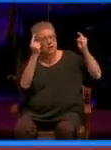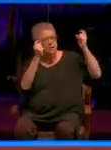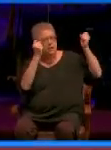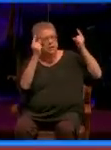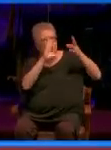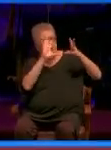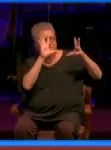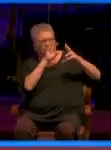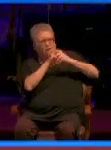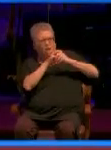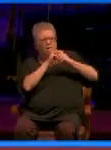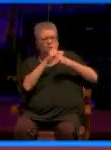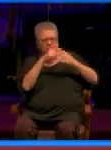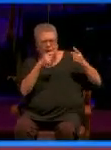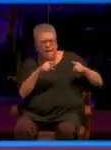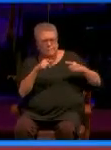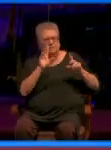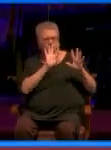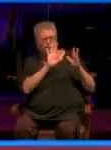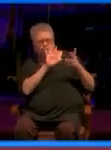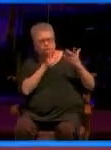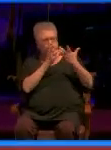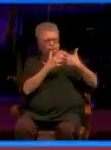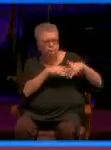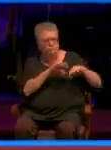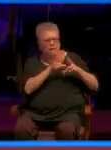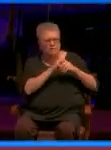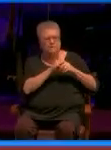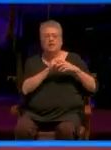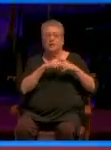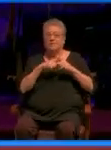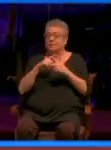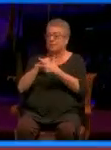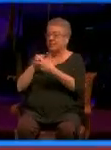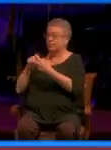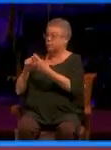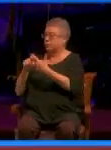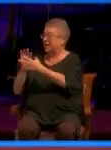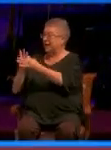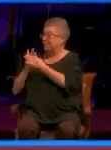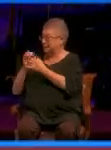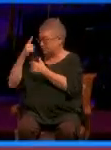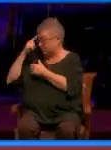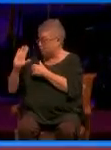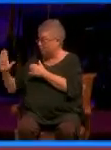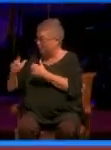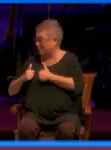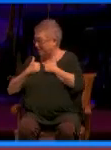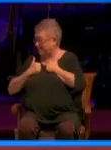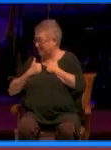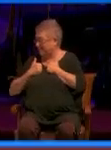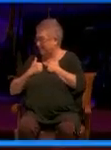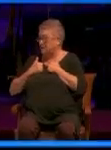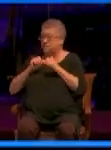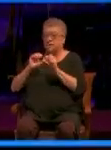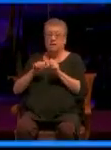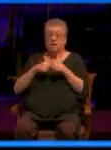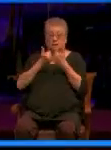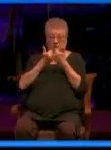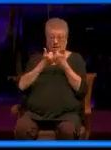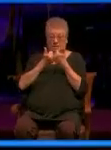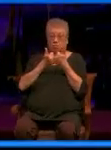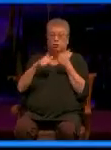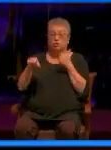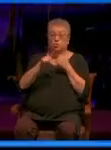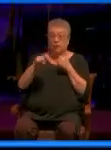in the plot of what's happening, at the end, I want to give you three applications for your life. So here's the challenge. You've